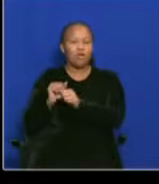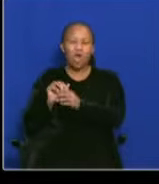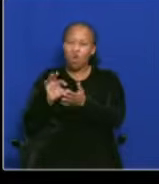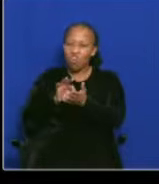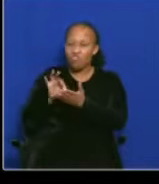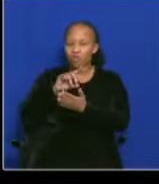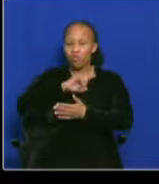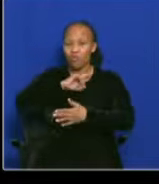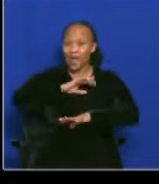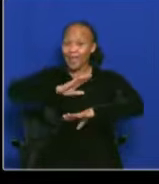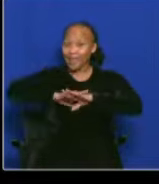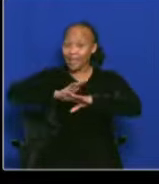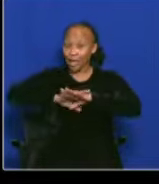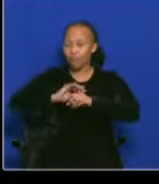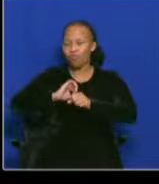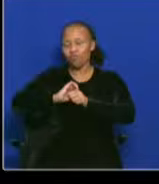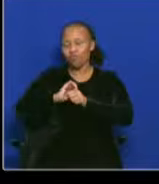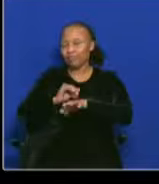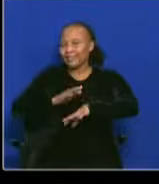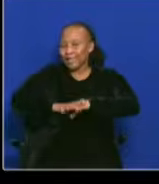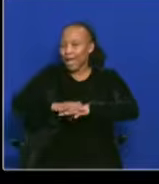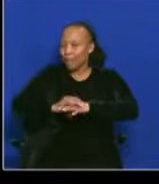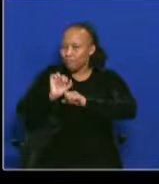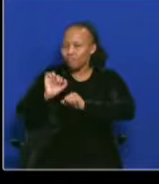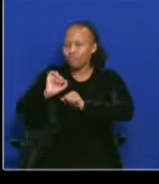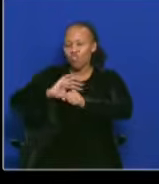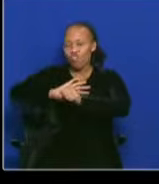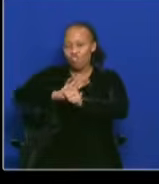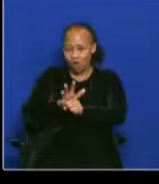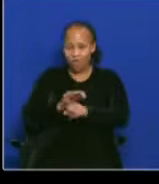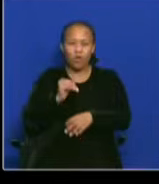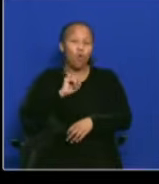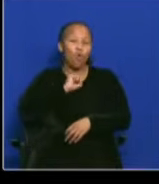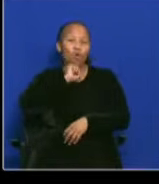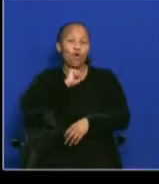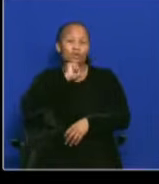So on the 2nd of August 2021,